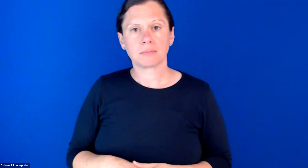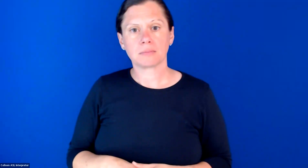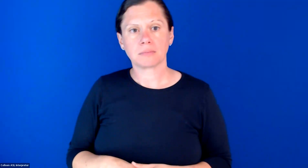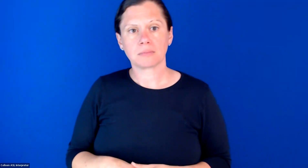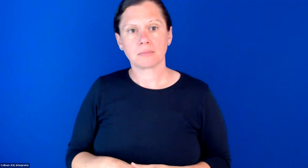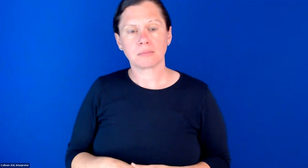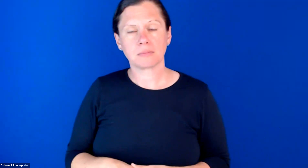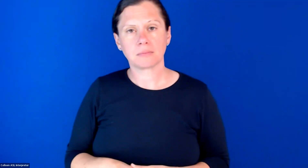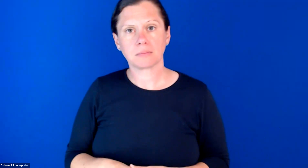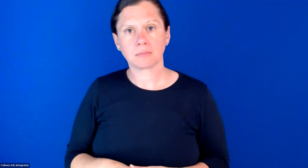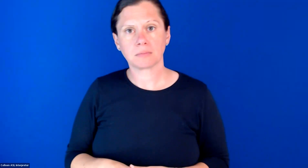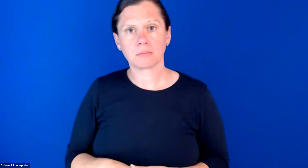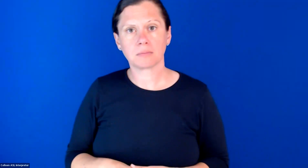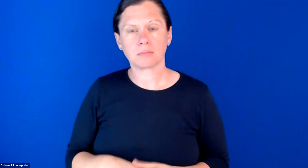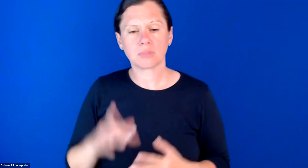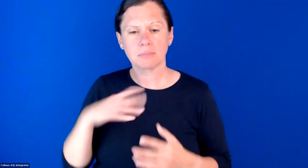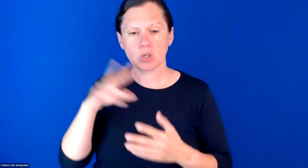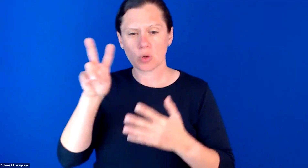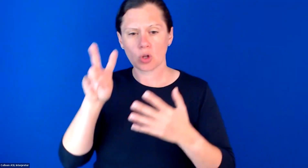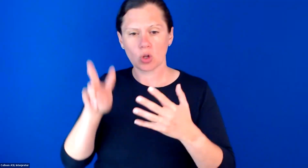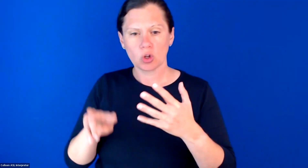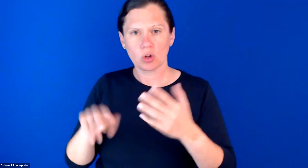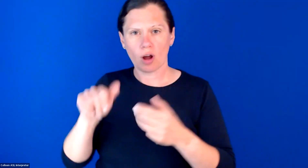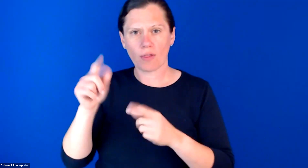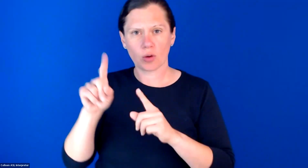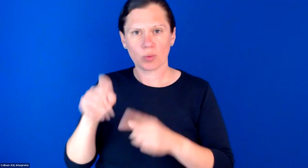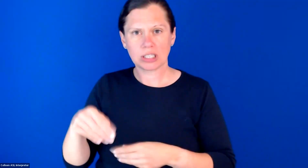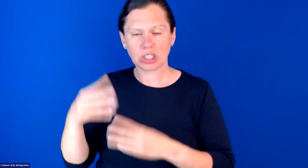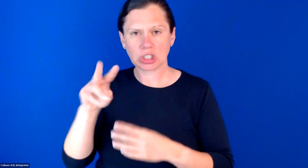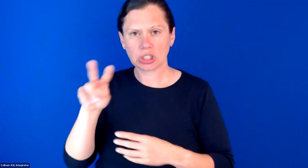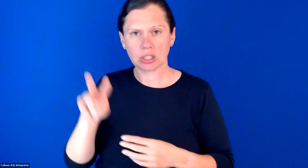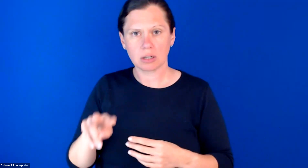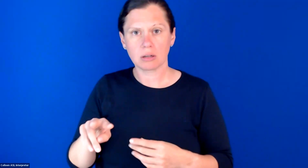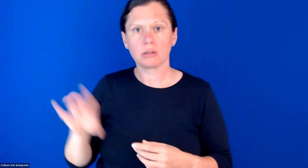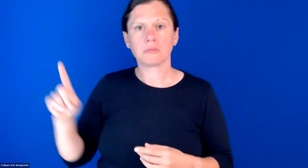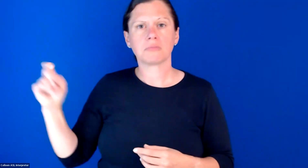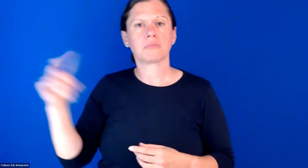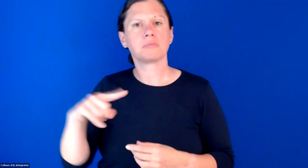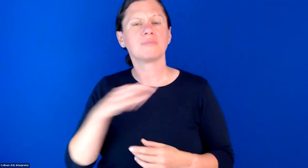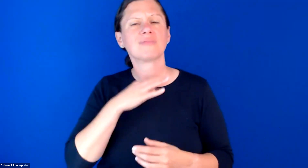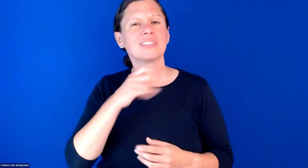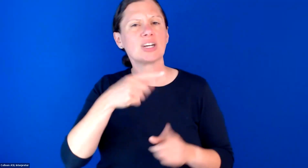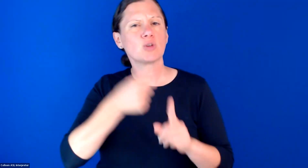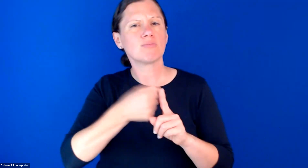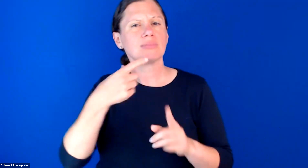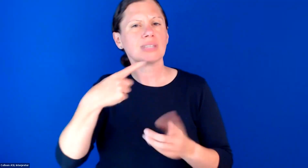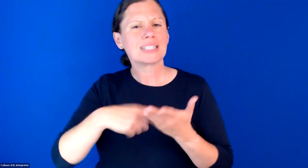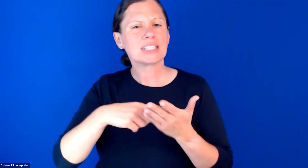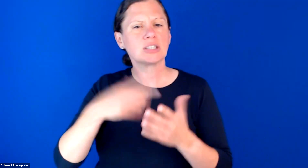Can you talk about the exemption process for employees on a working on a